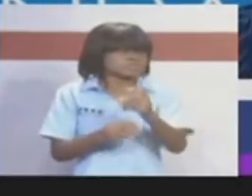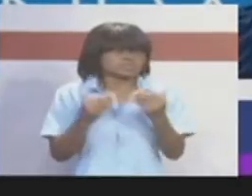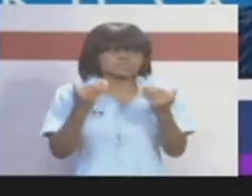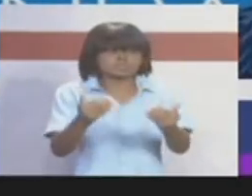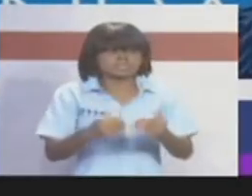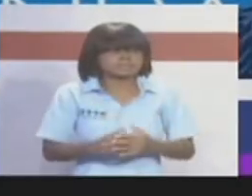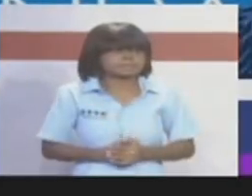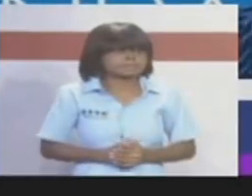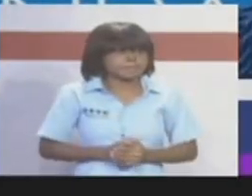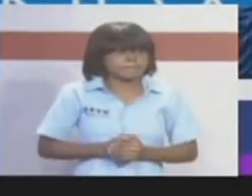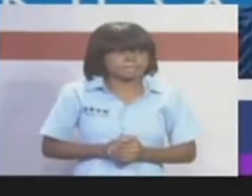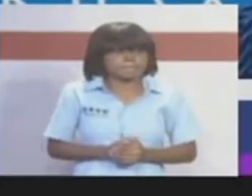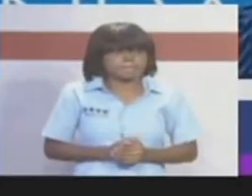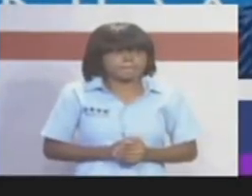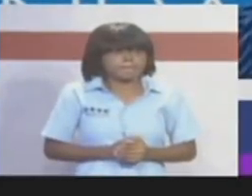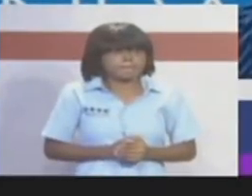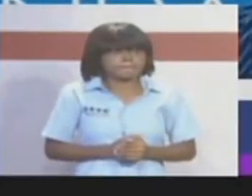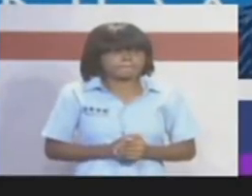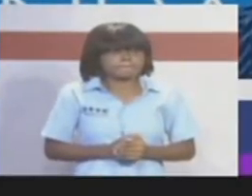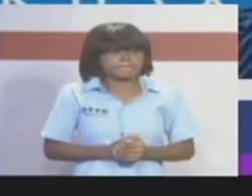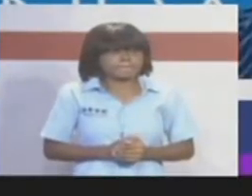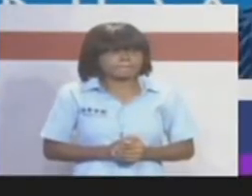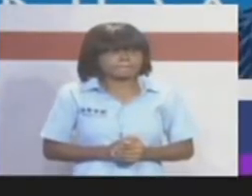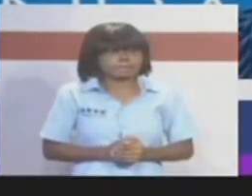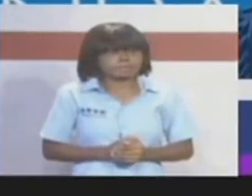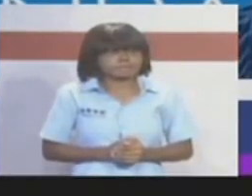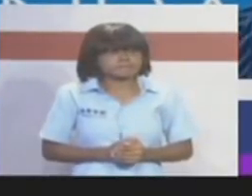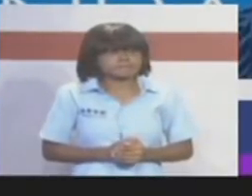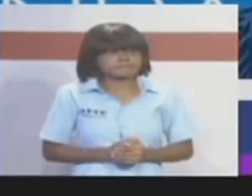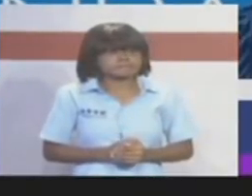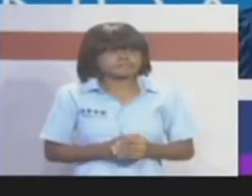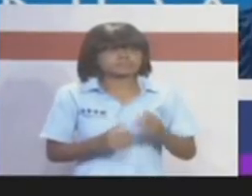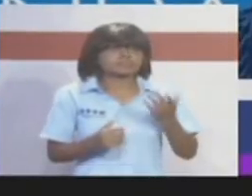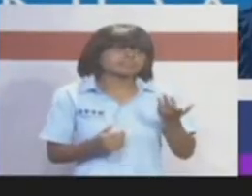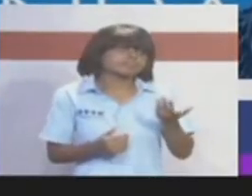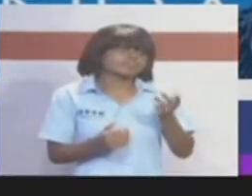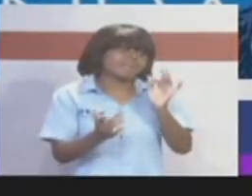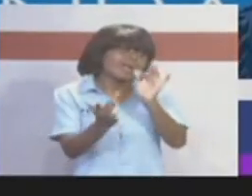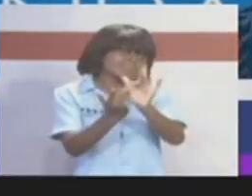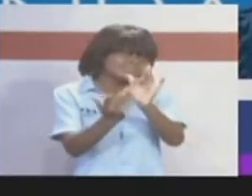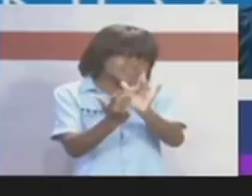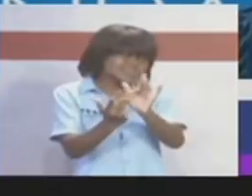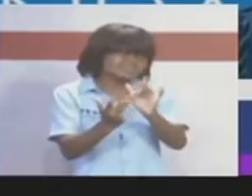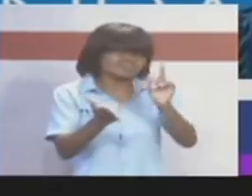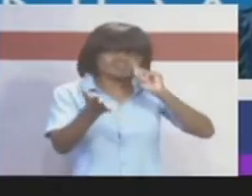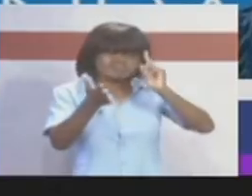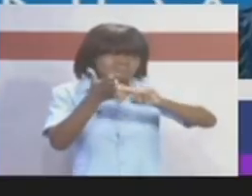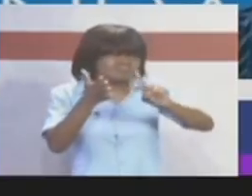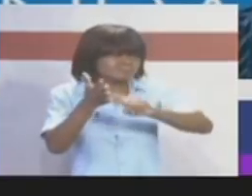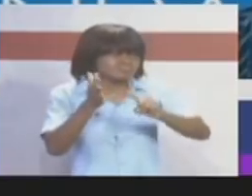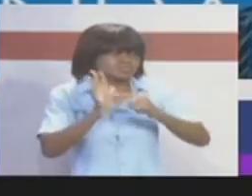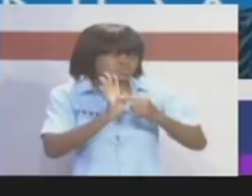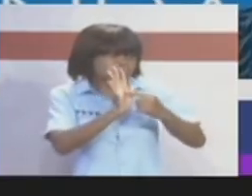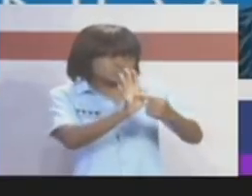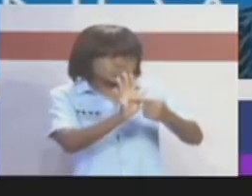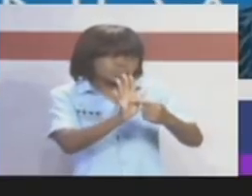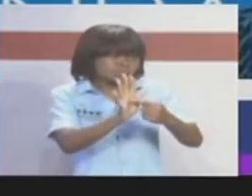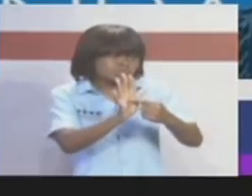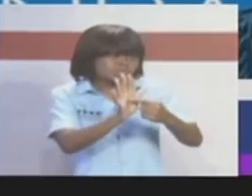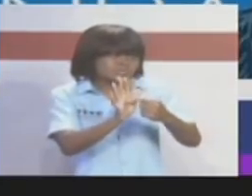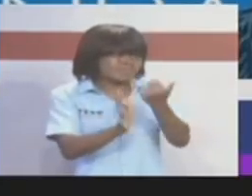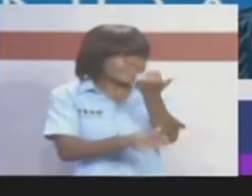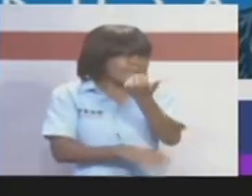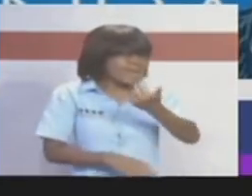To follow up with Dr. Hines. Dr. Hines, has the contact tracing shown anybody who has been to Miami